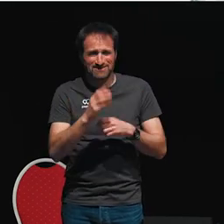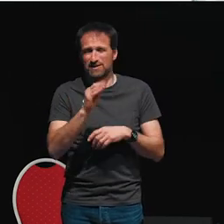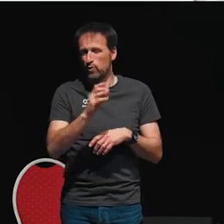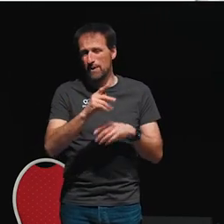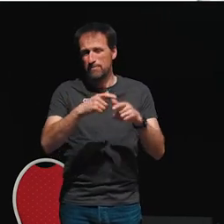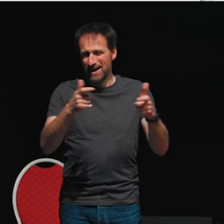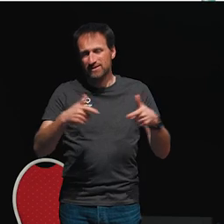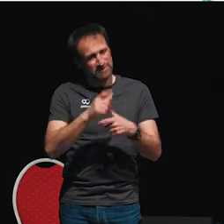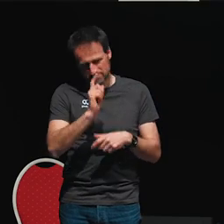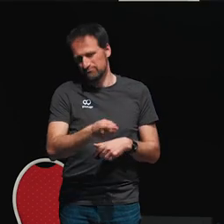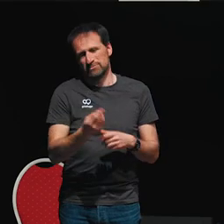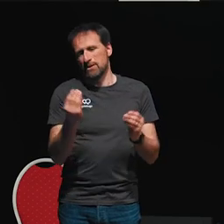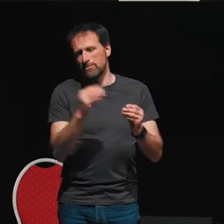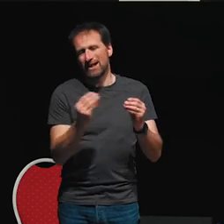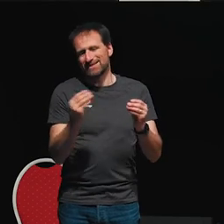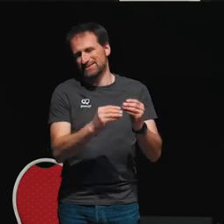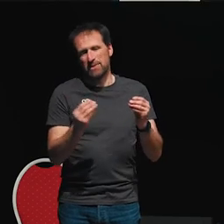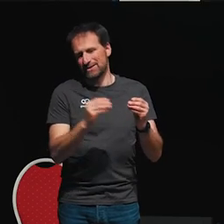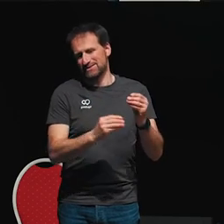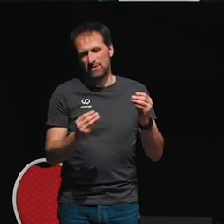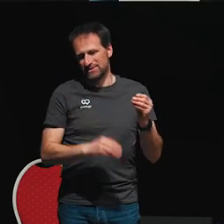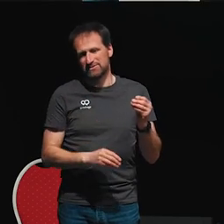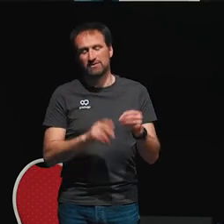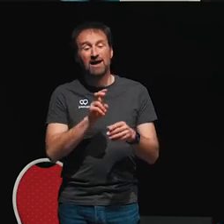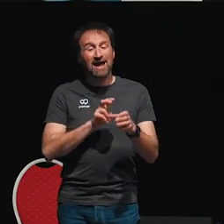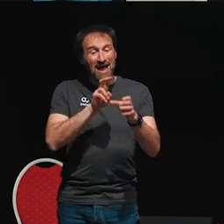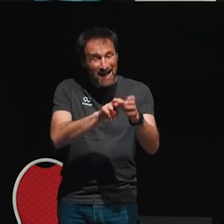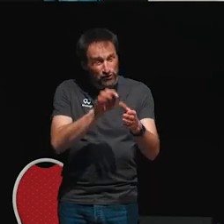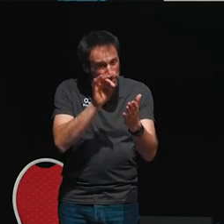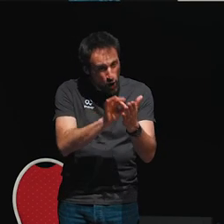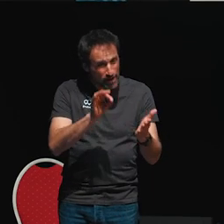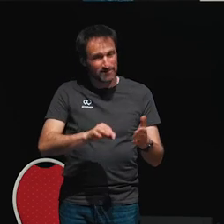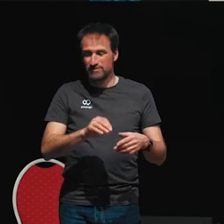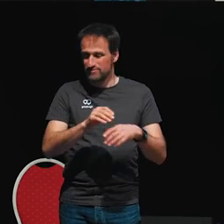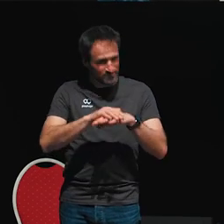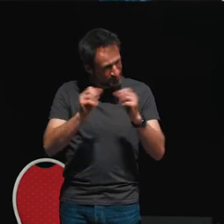Even to collect the entry point and create and start kicking off the dependency graph.